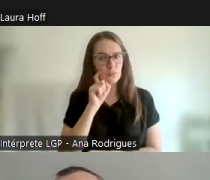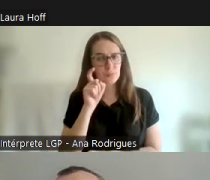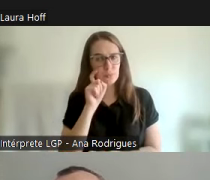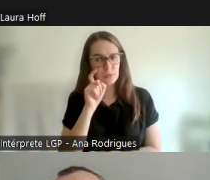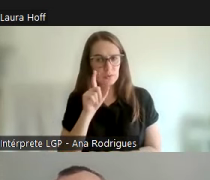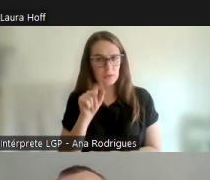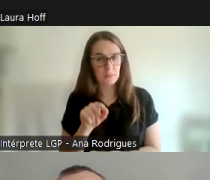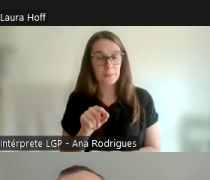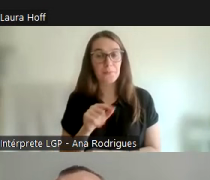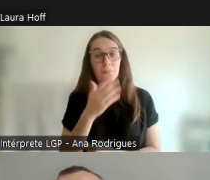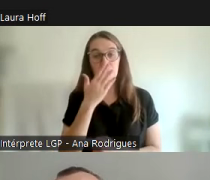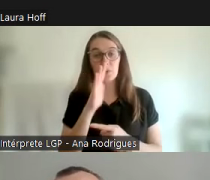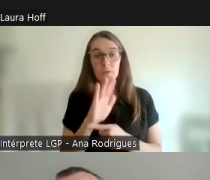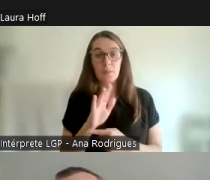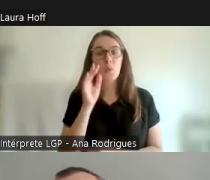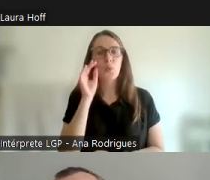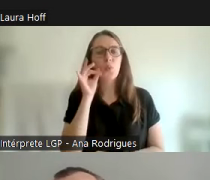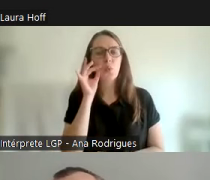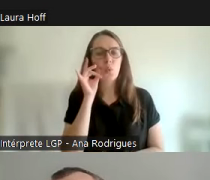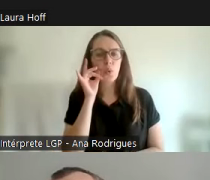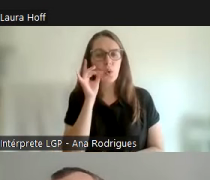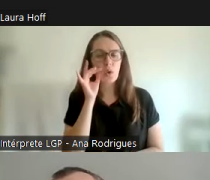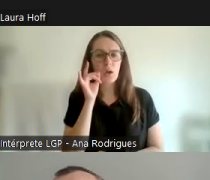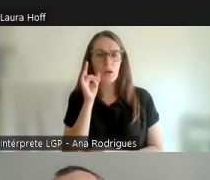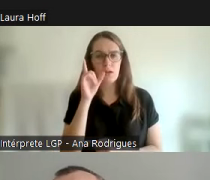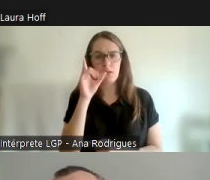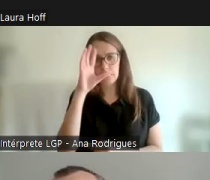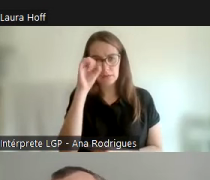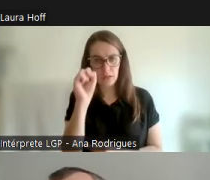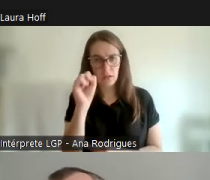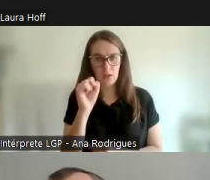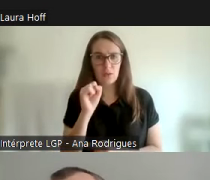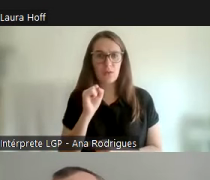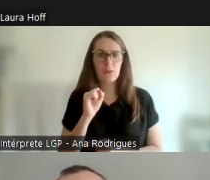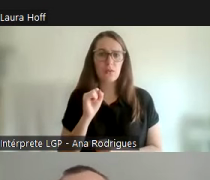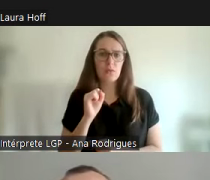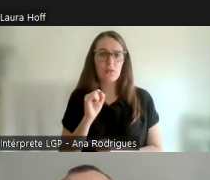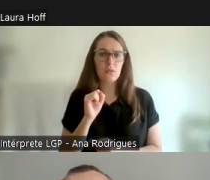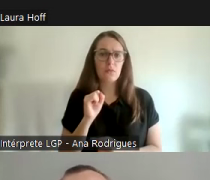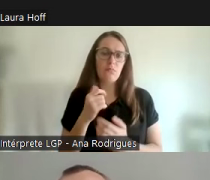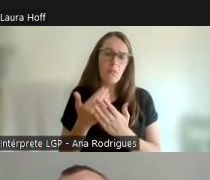The Hungarian state grants and the scholarships for